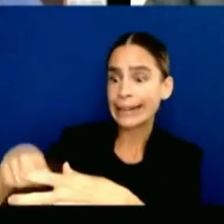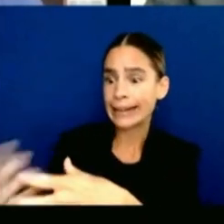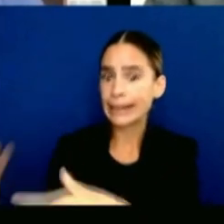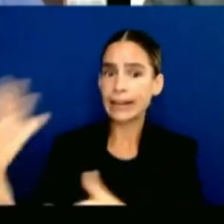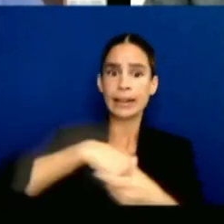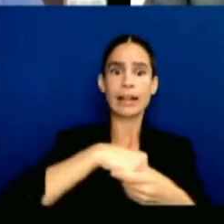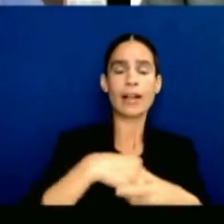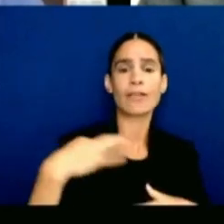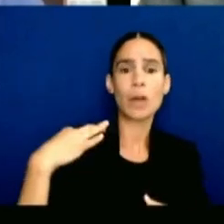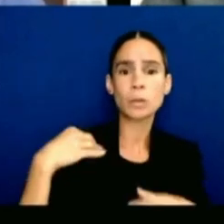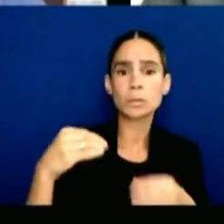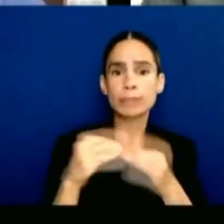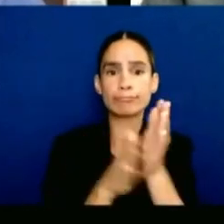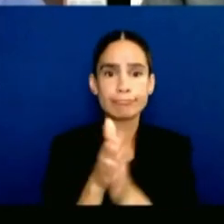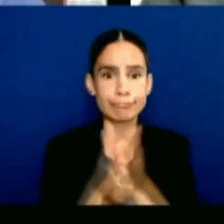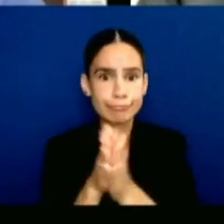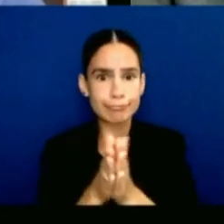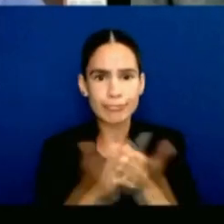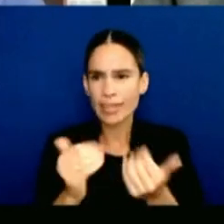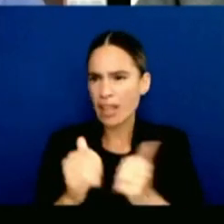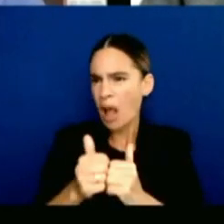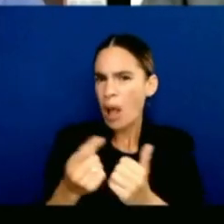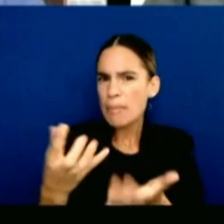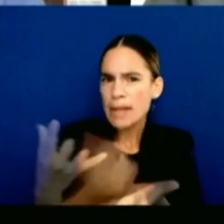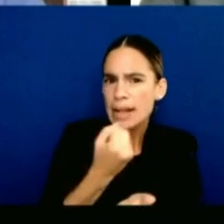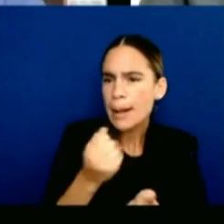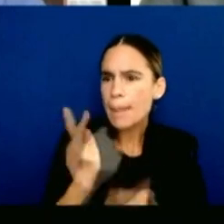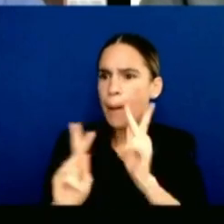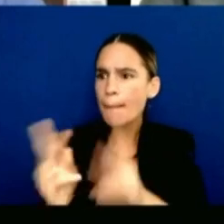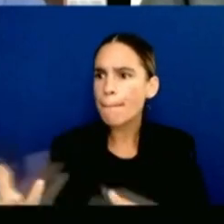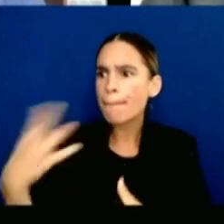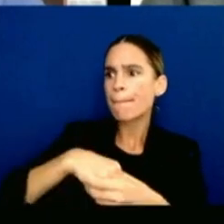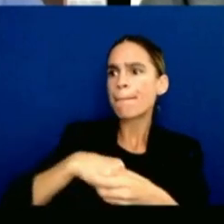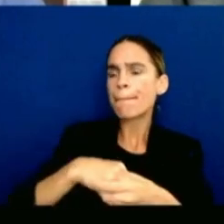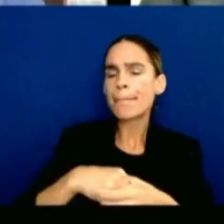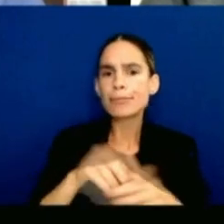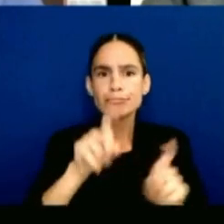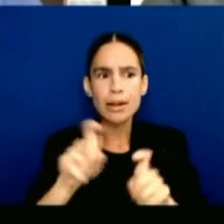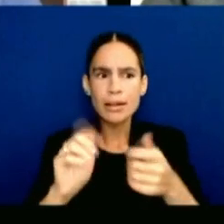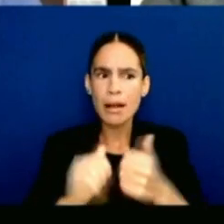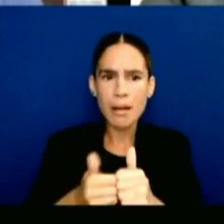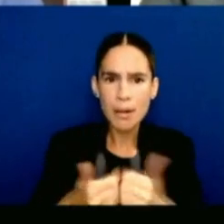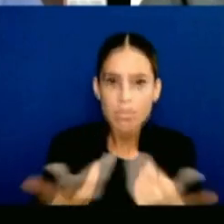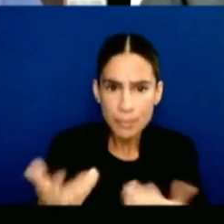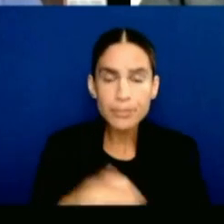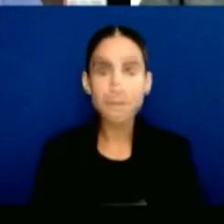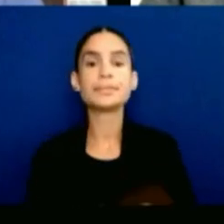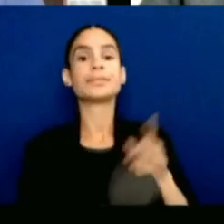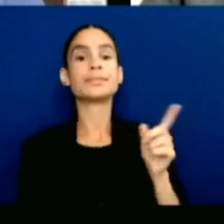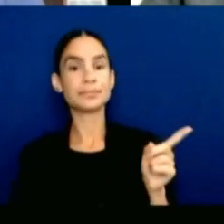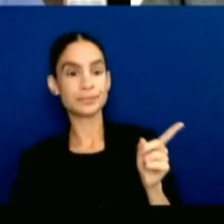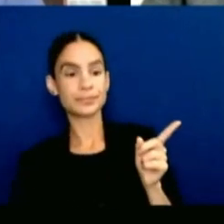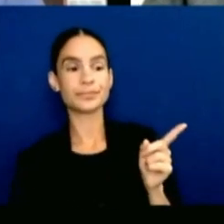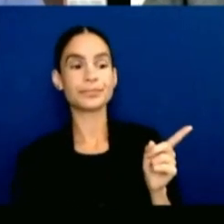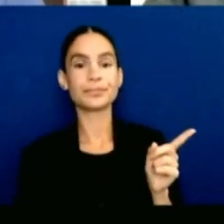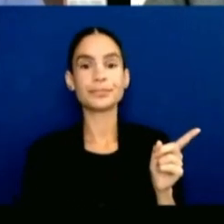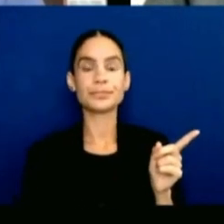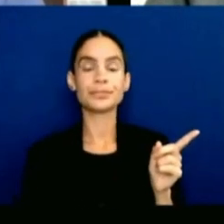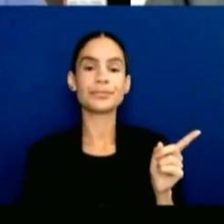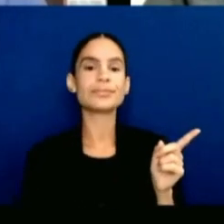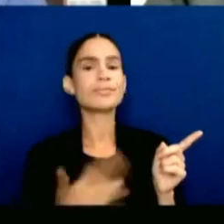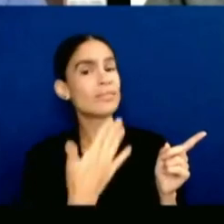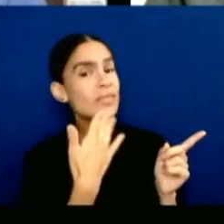groups? Well, thank you, Francis. What Dr. Collins was referring to, leading me into the answer to the